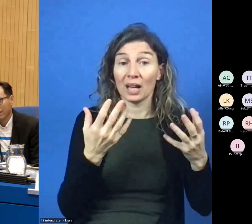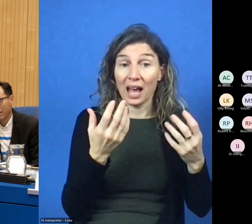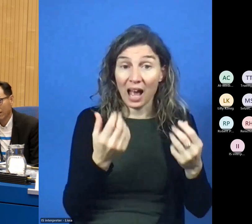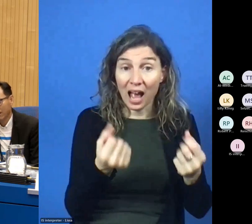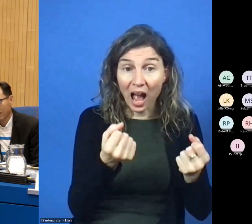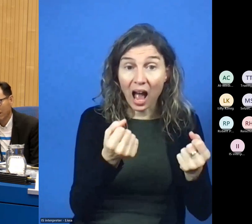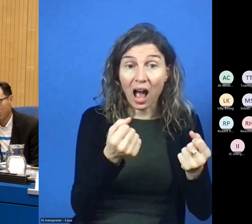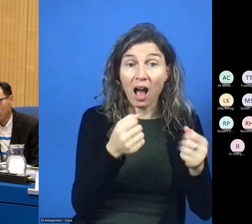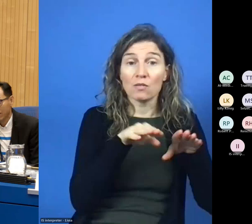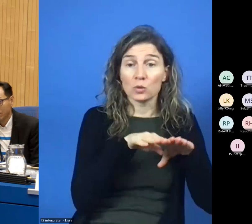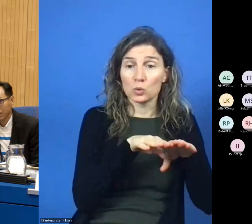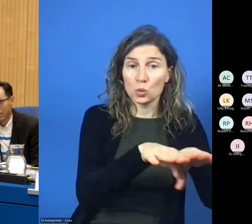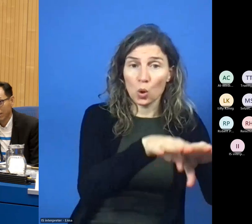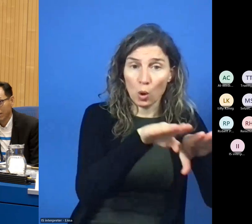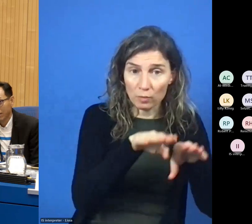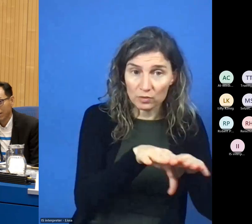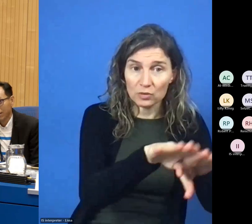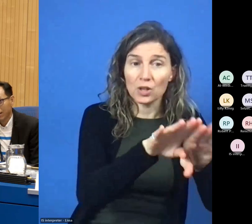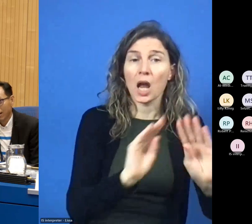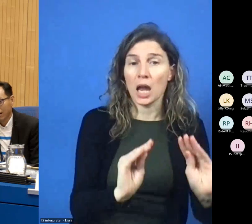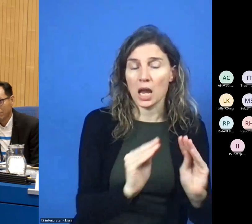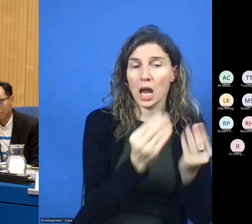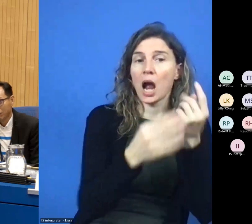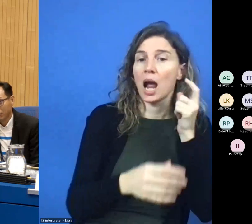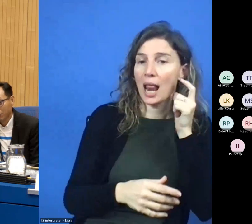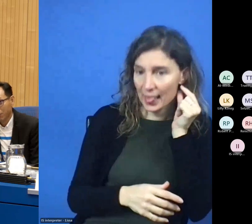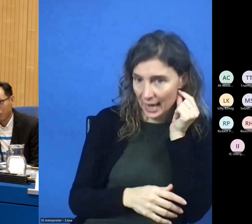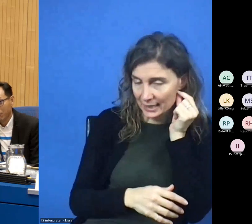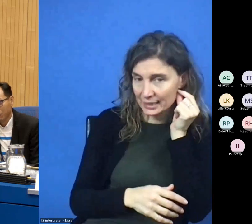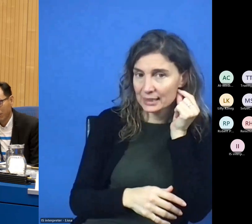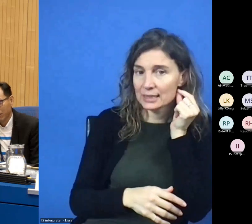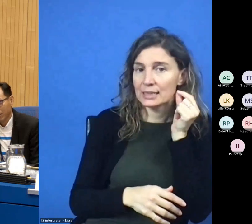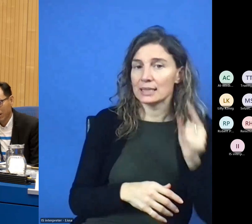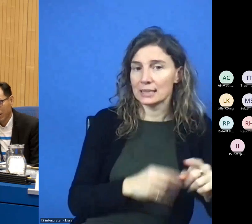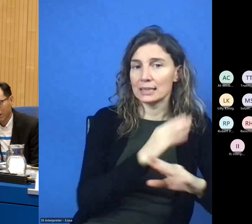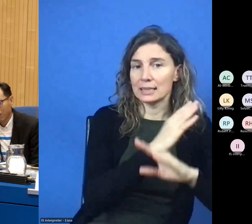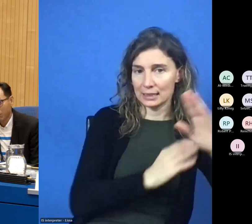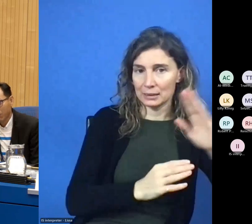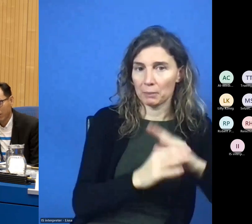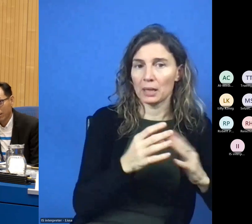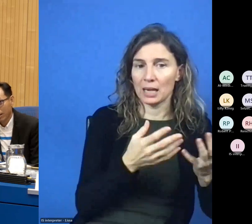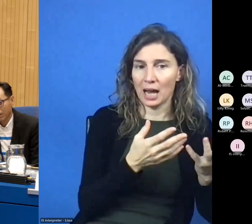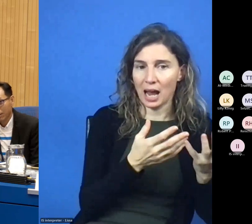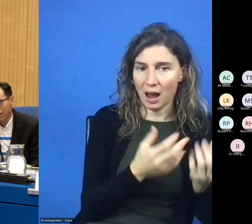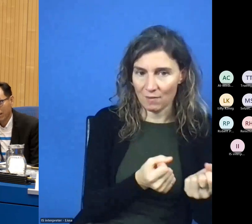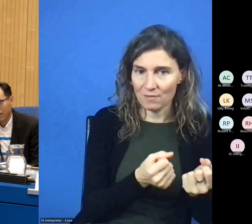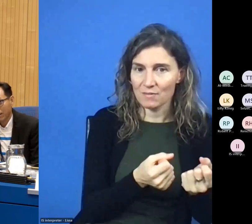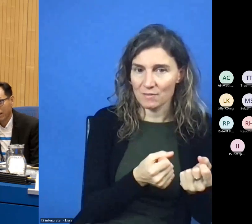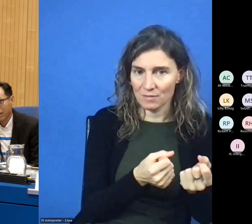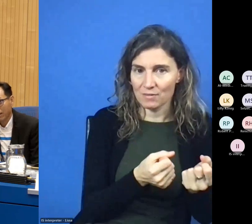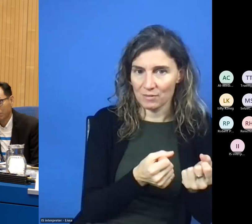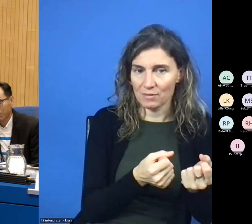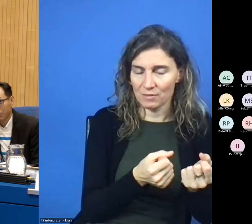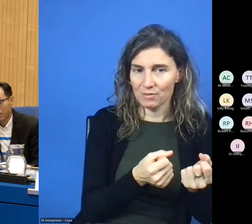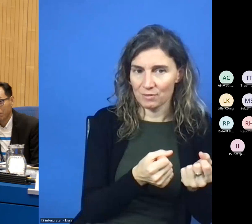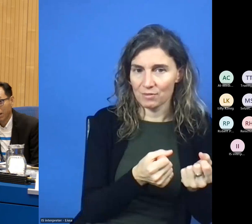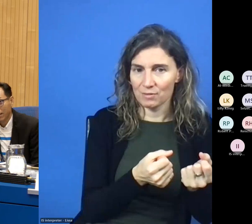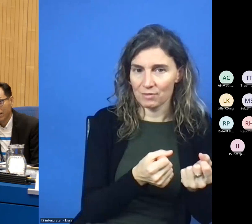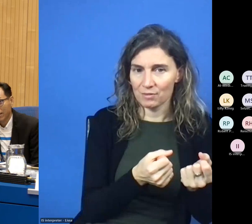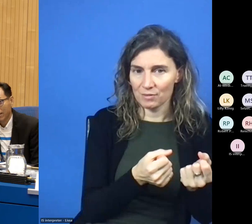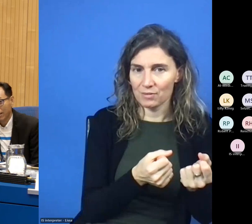lady with disabilities from our province as well as other